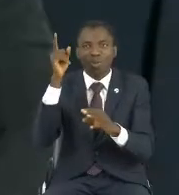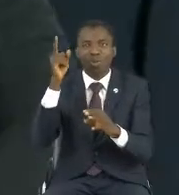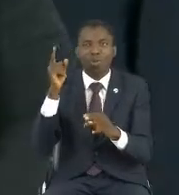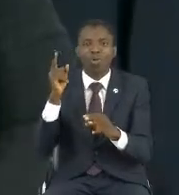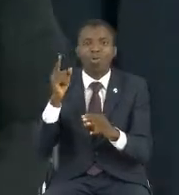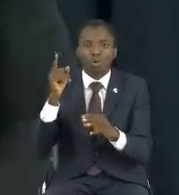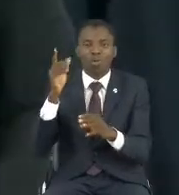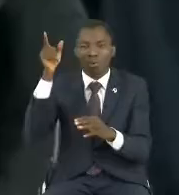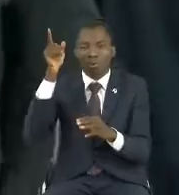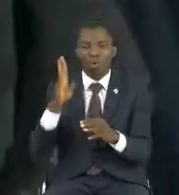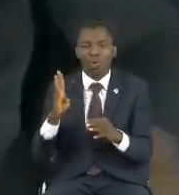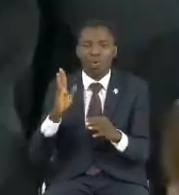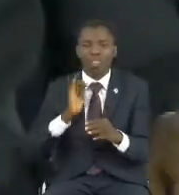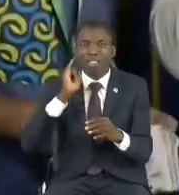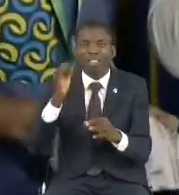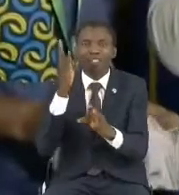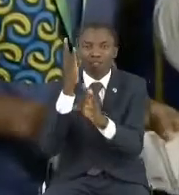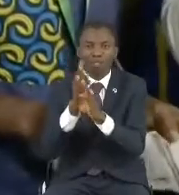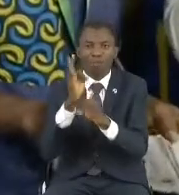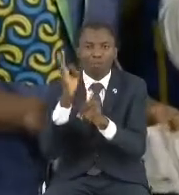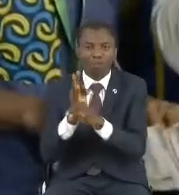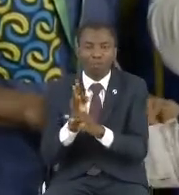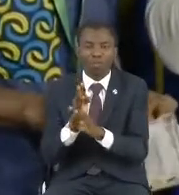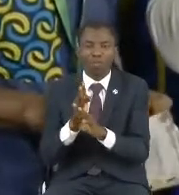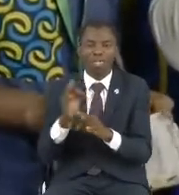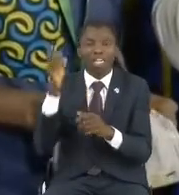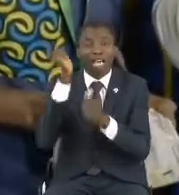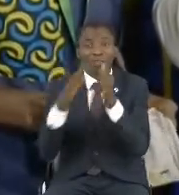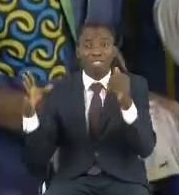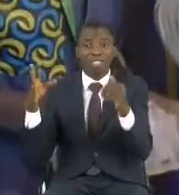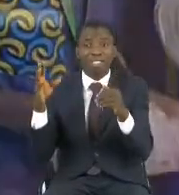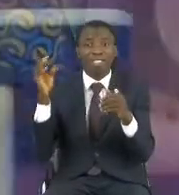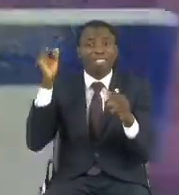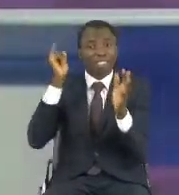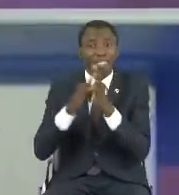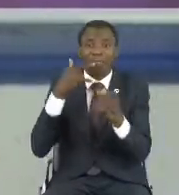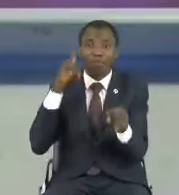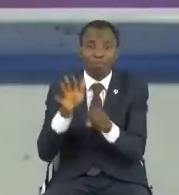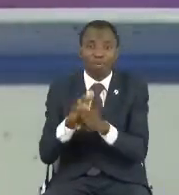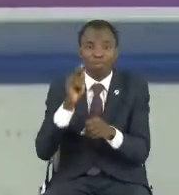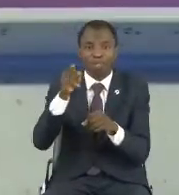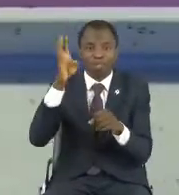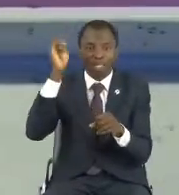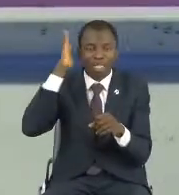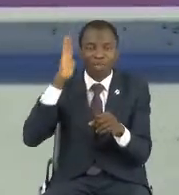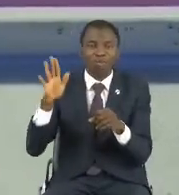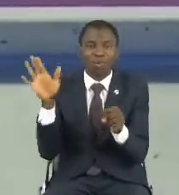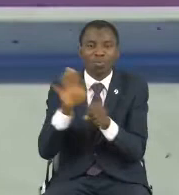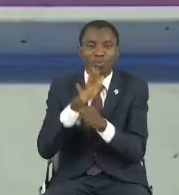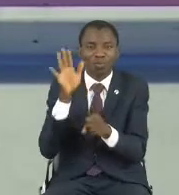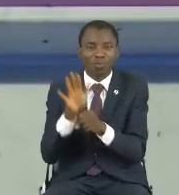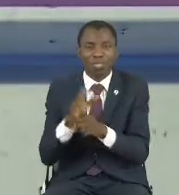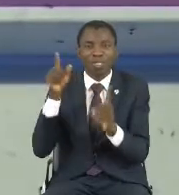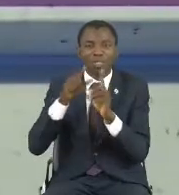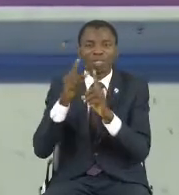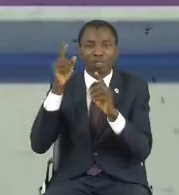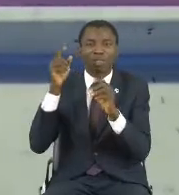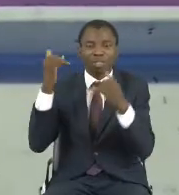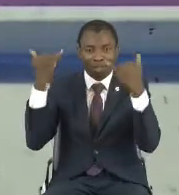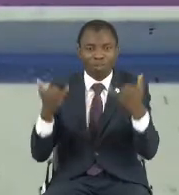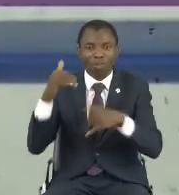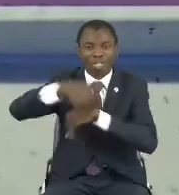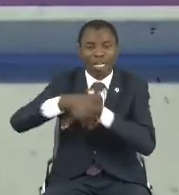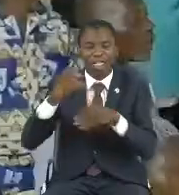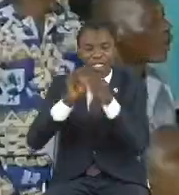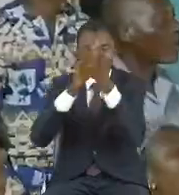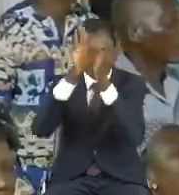God is holy. Everything he promised you is going to fulfill tonight in